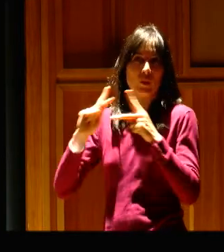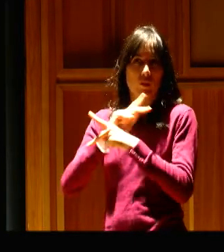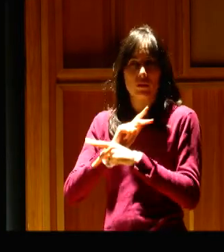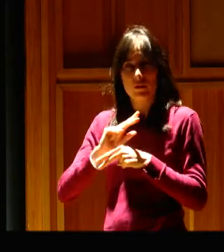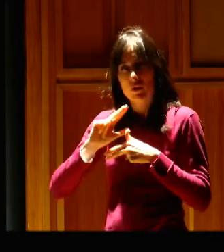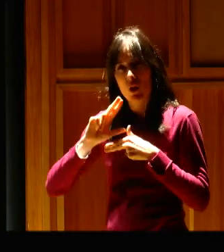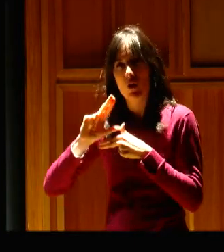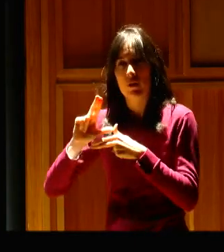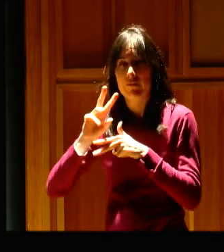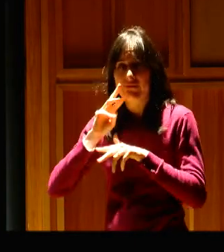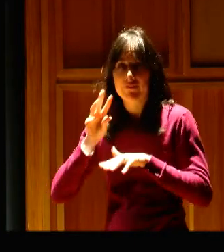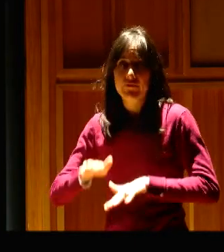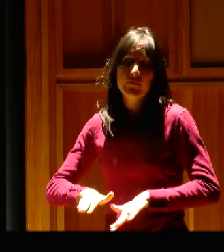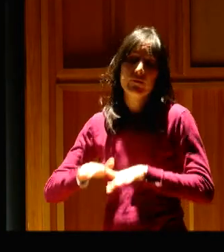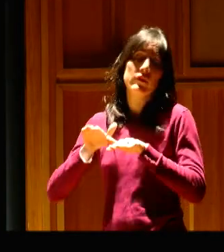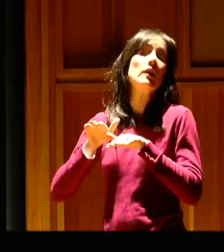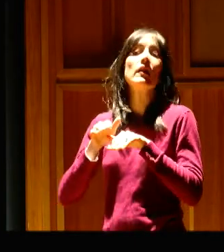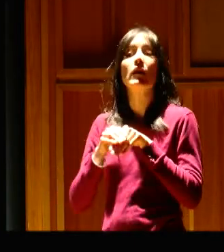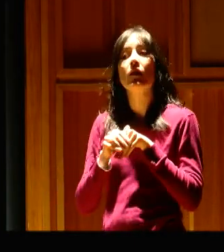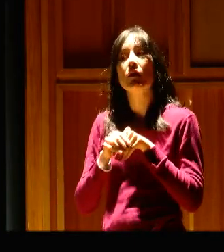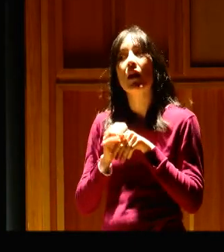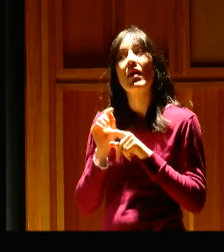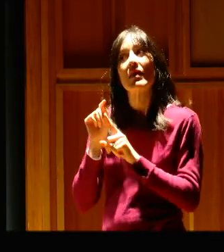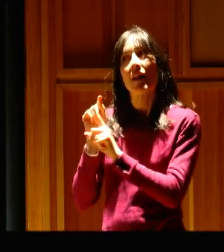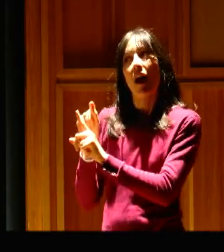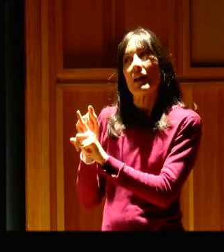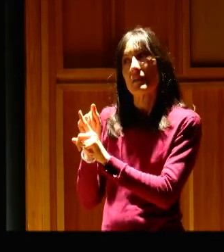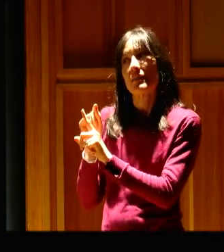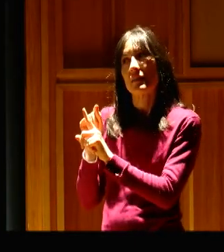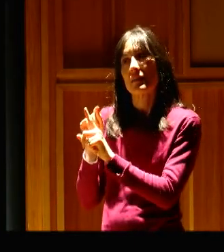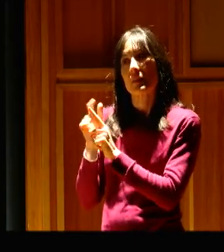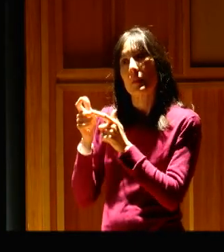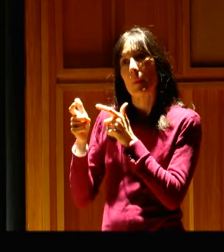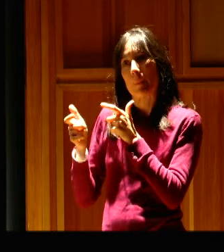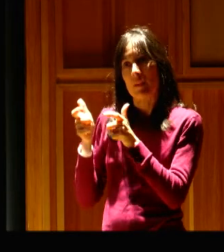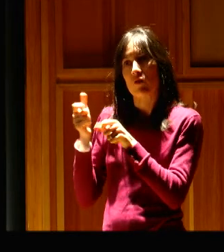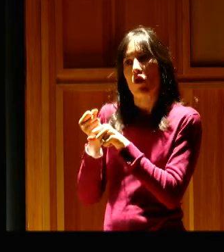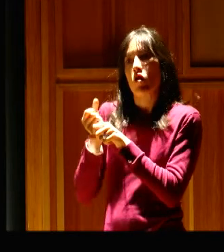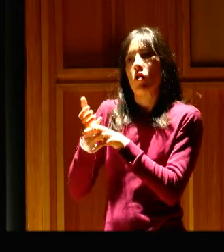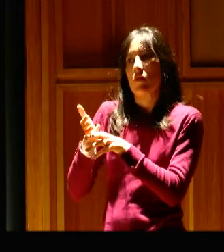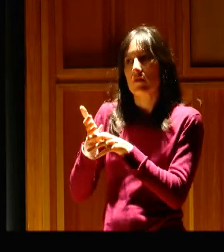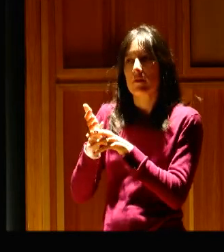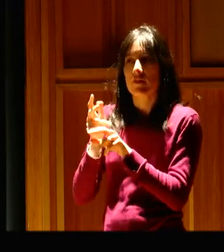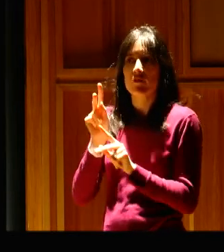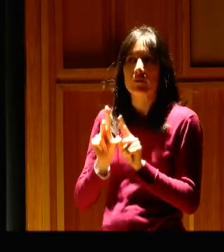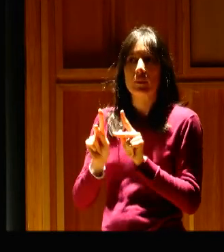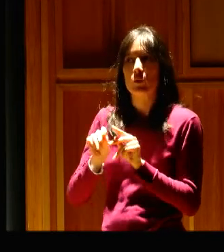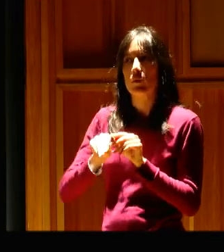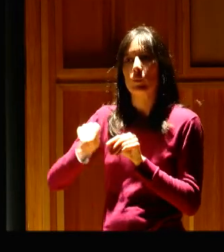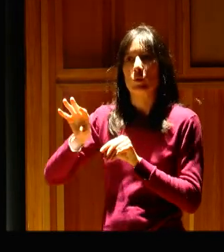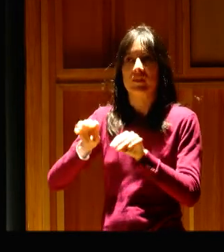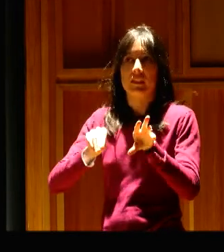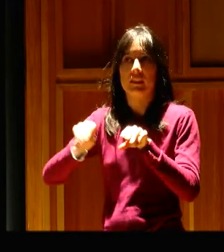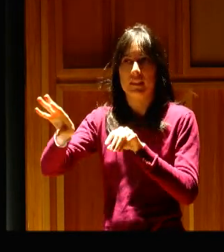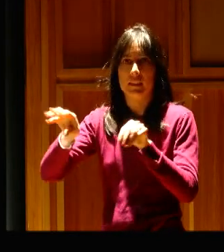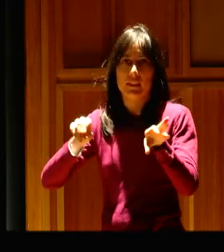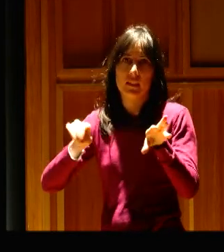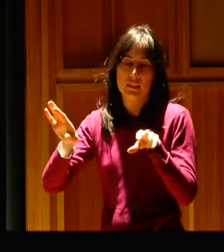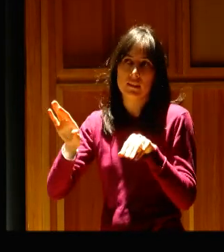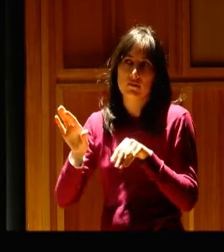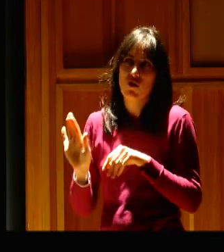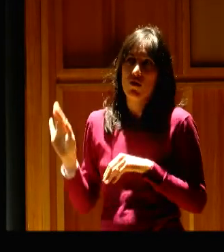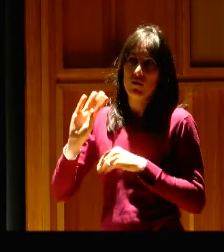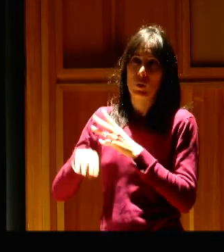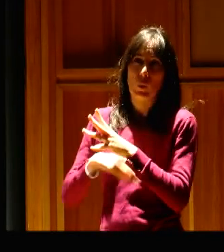and will continue to be the greatest catalyst of migration worldwide and the biggest threat